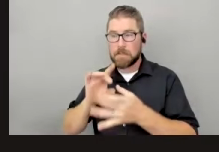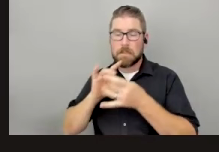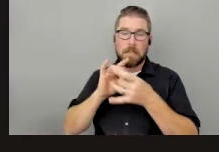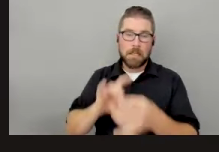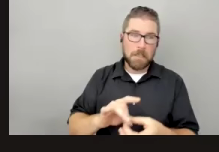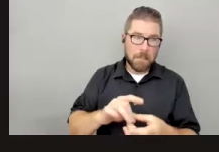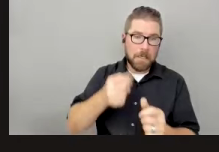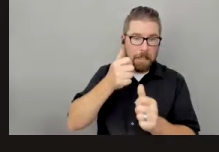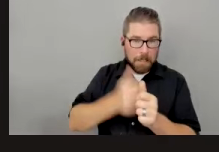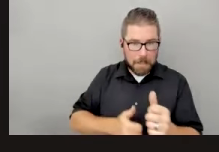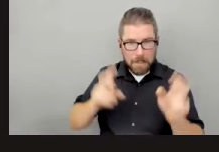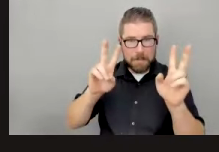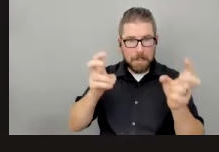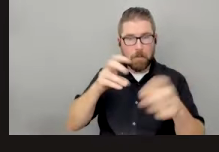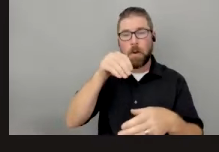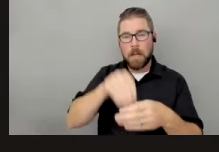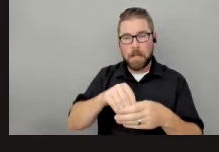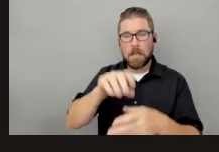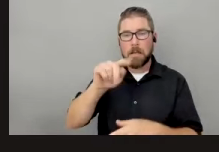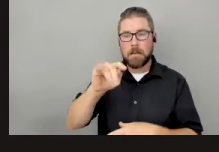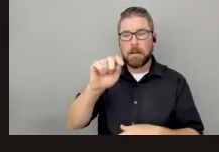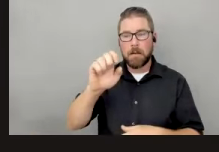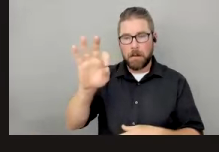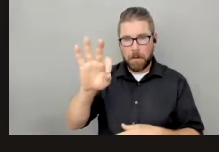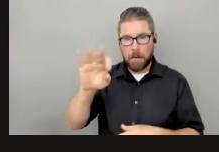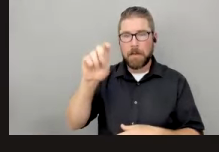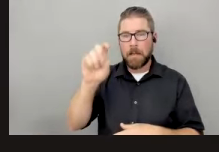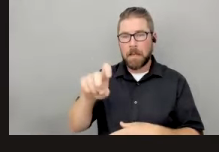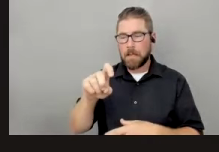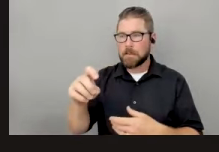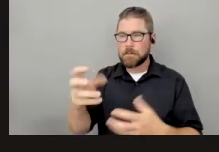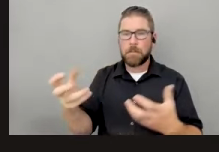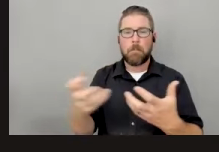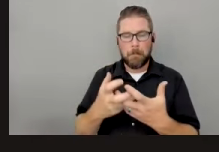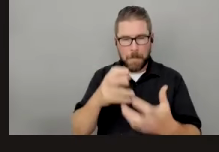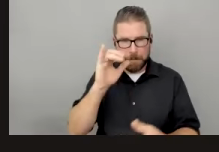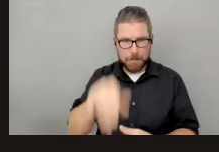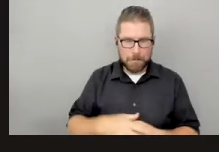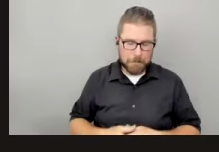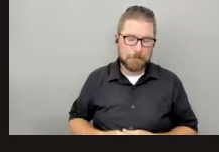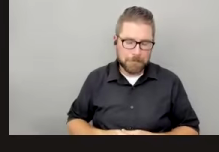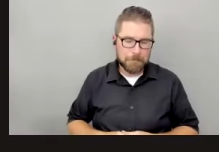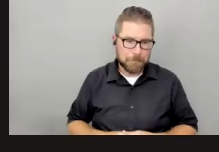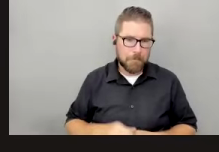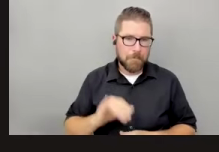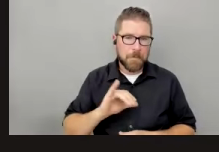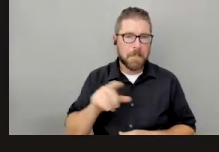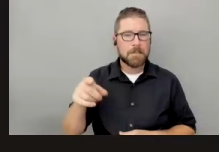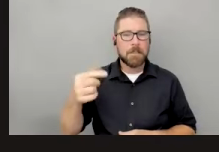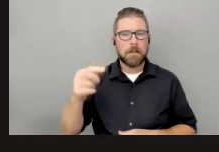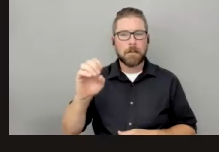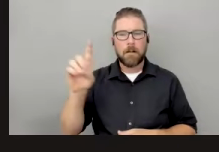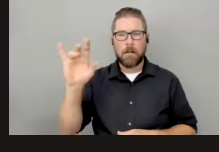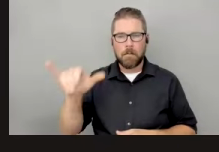IX, and it has to fall within that definition. So it's like Lottie said, it's a lot of evidence that we have to